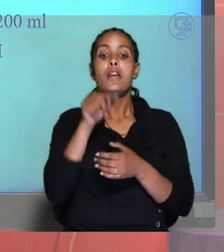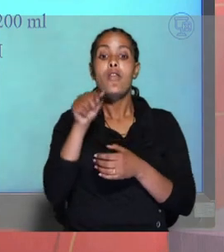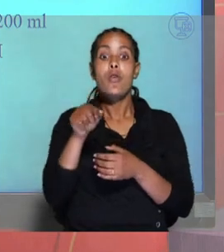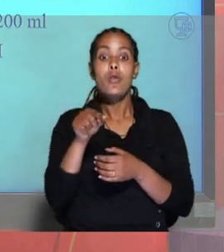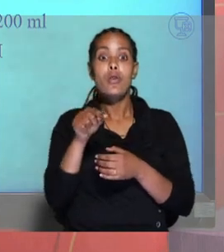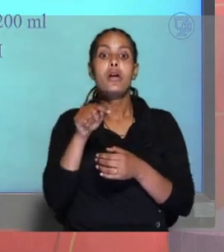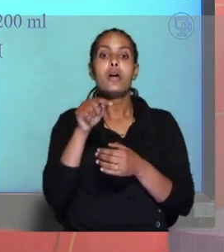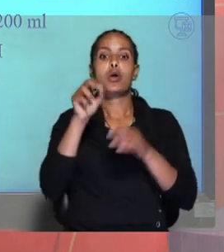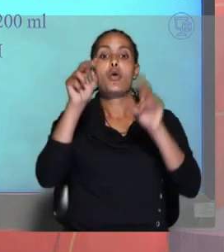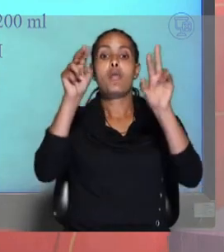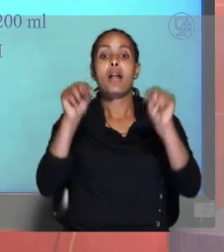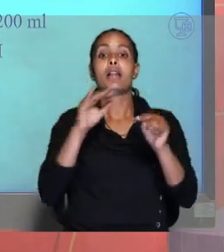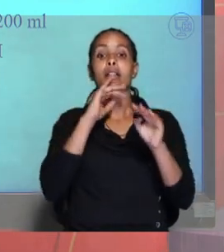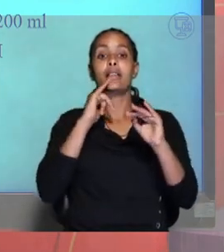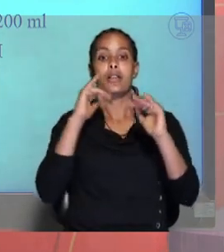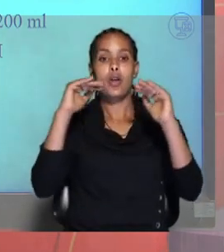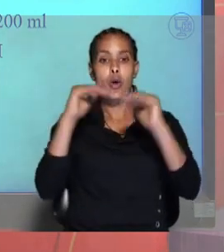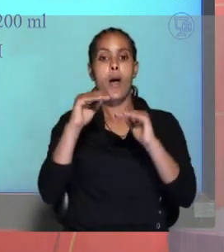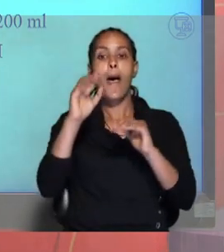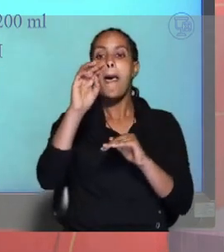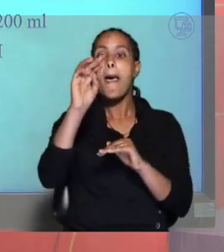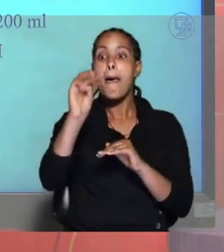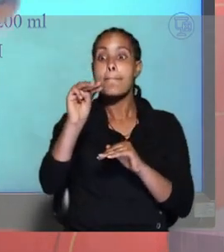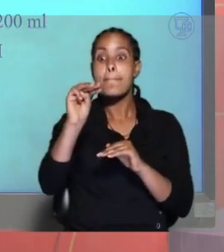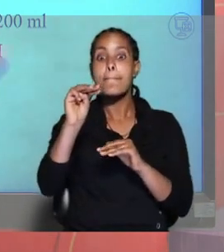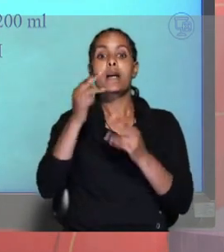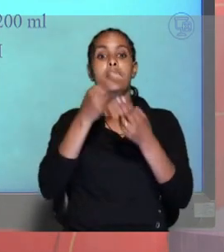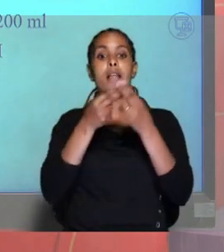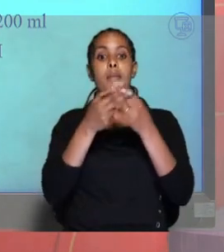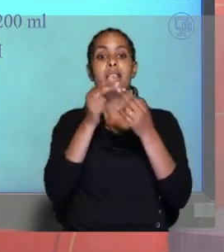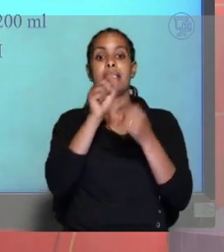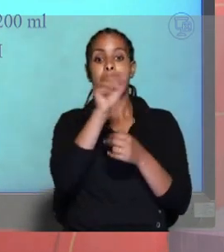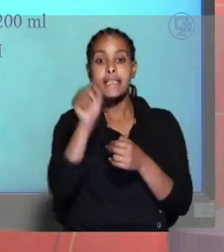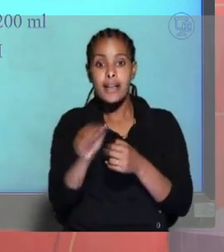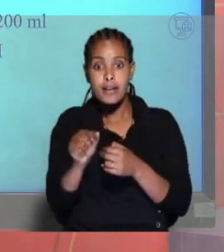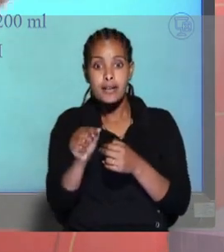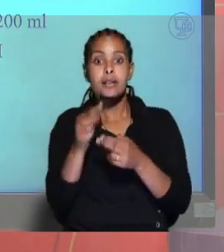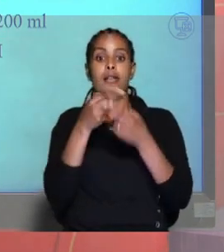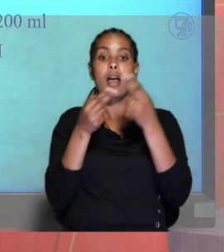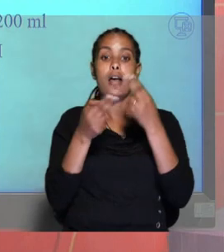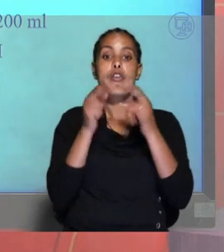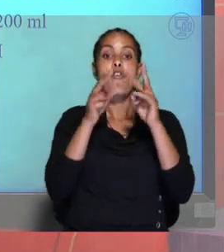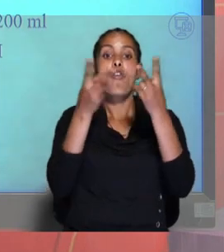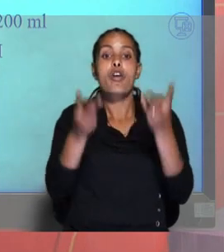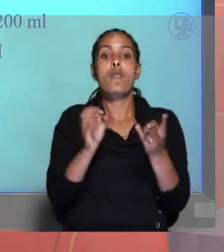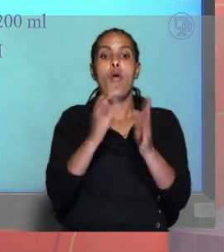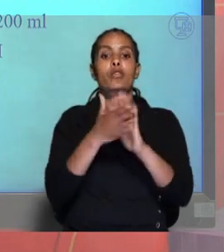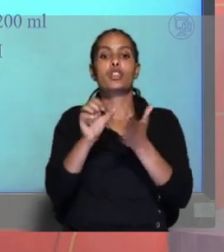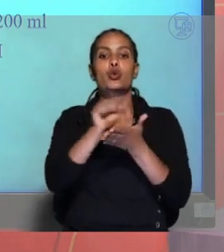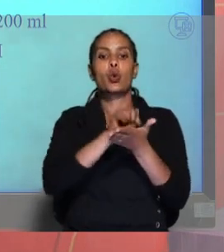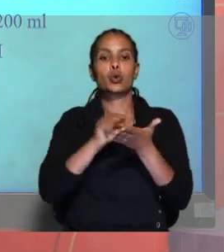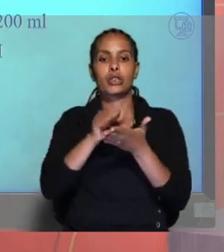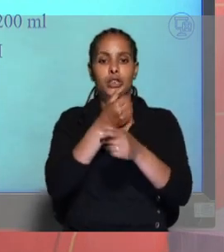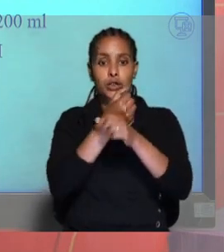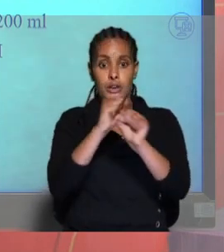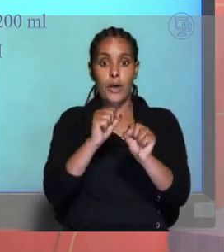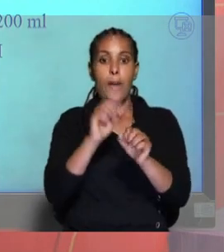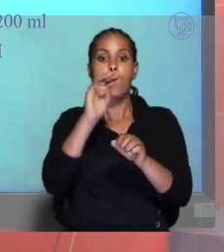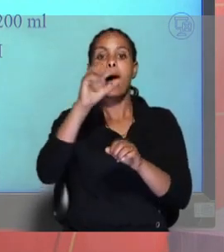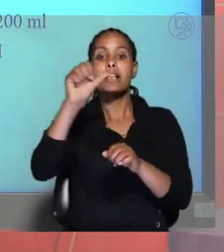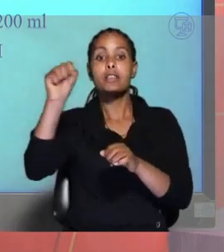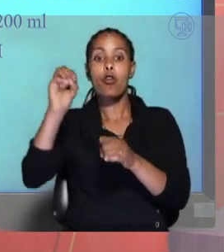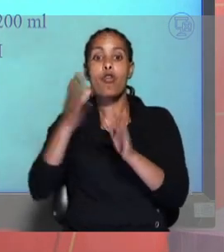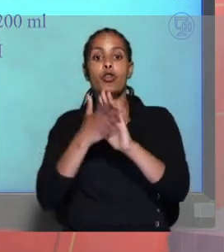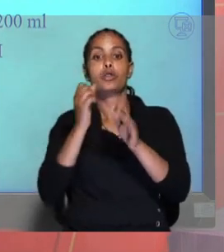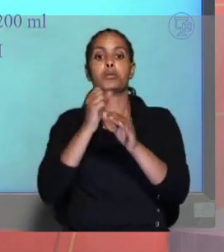Therefore, normality equal M times Z divided by molar mass times volume of the solution. mass of